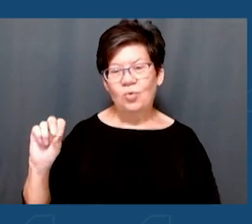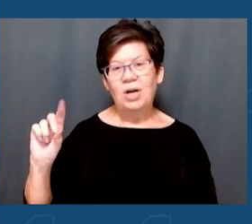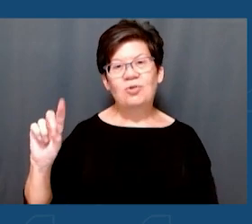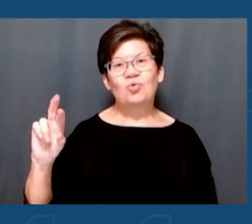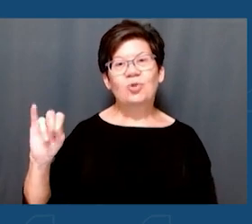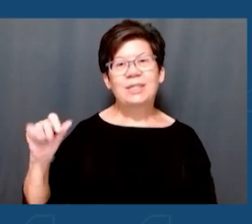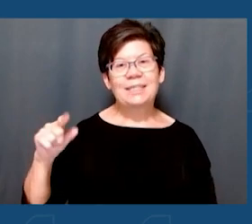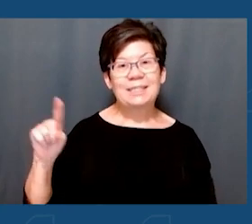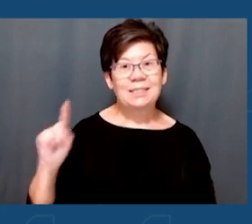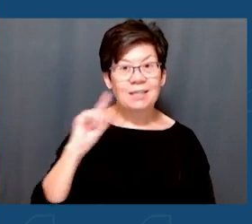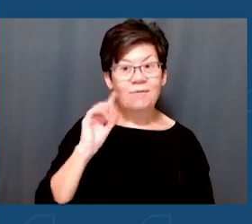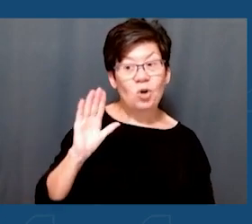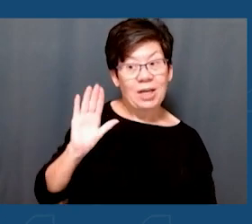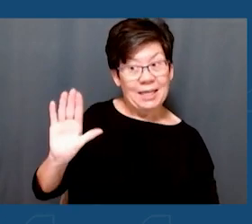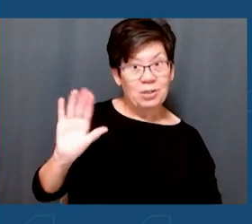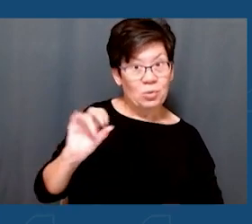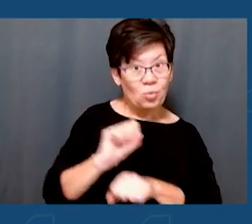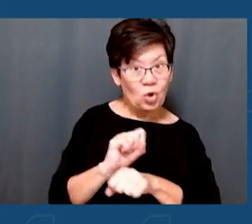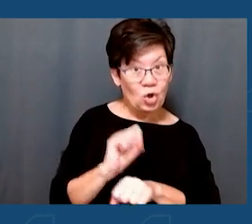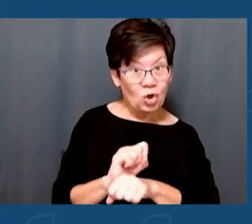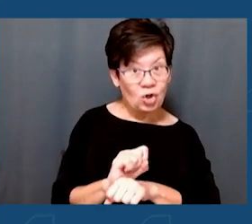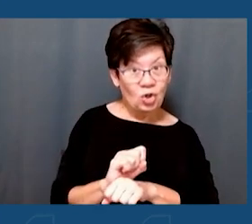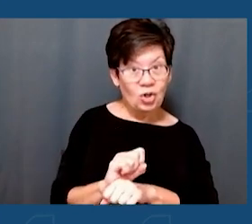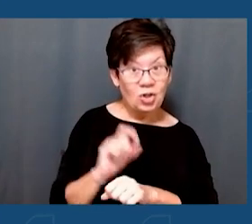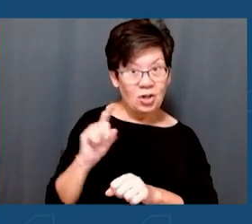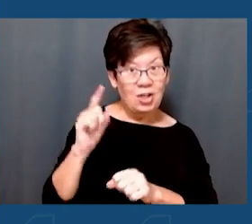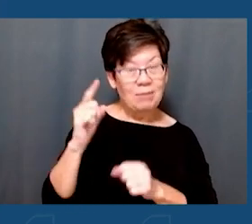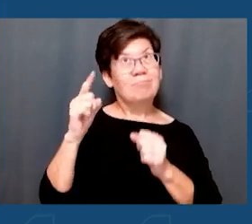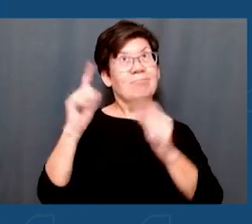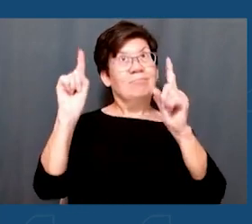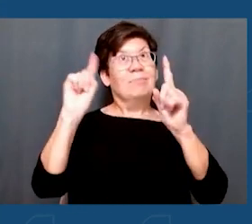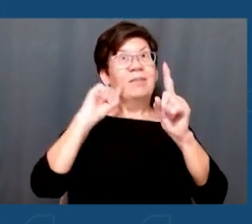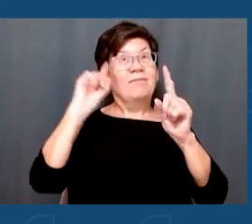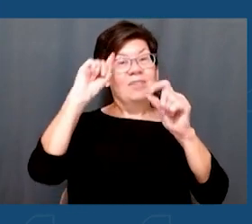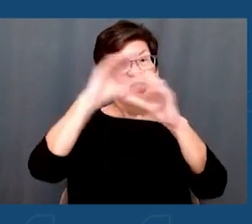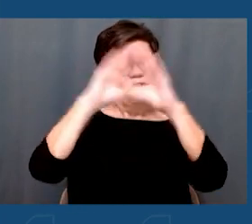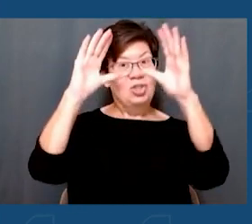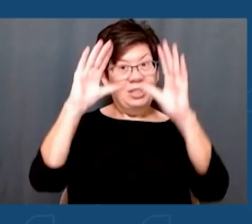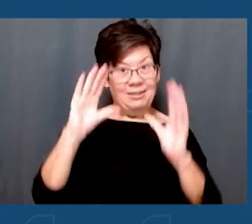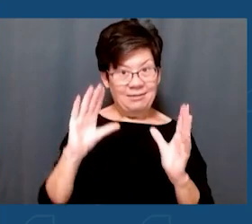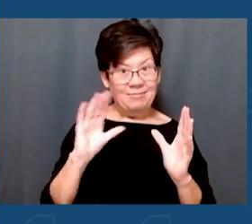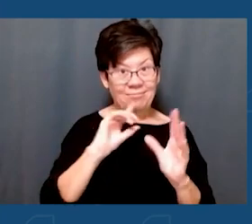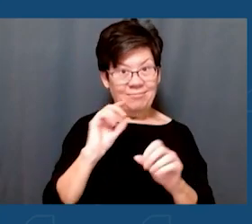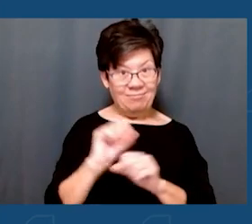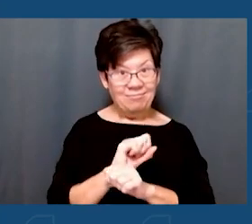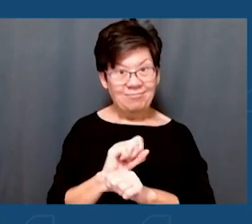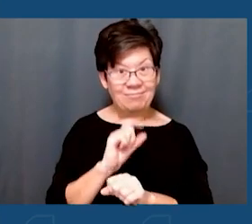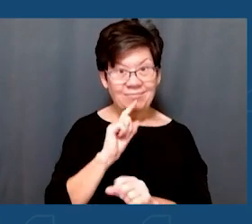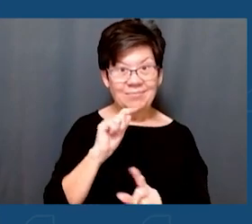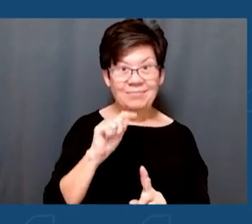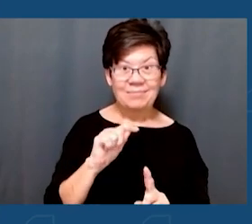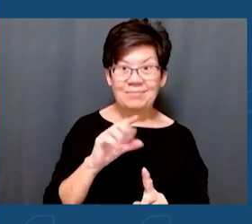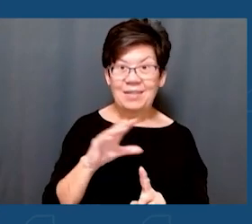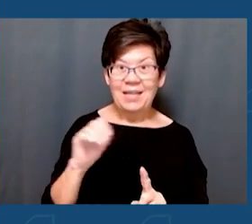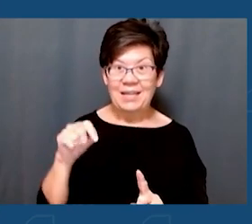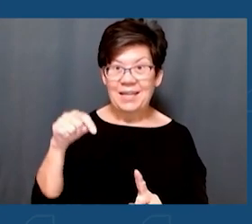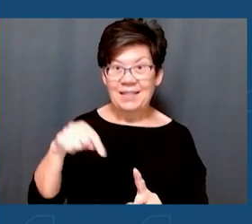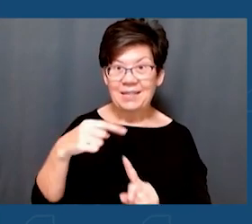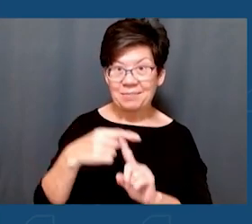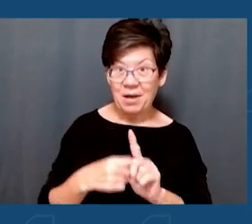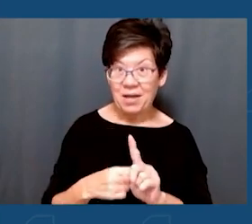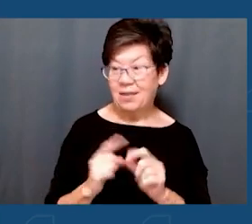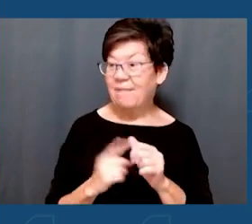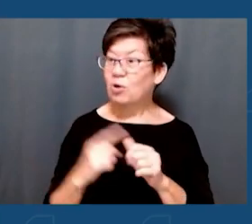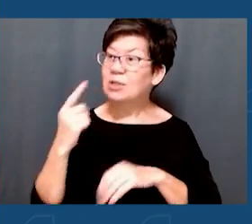in bringing this vision and this place to bear for the Latino community on this month, the first day